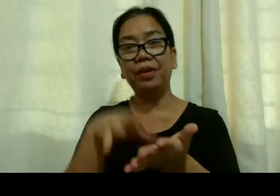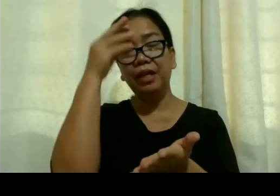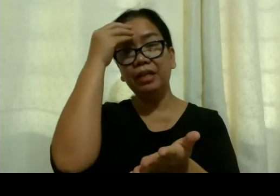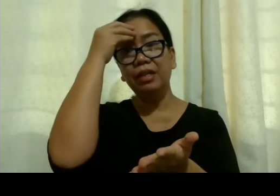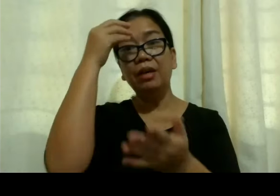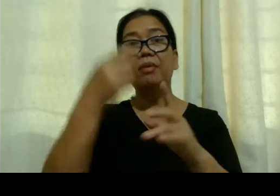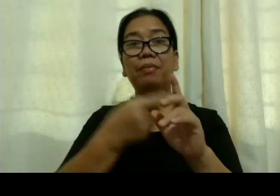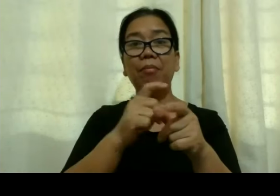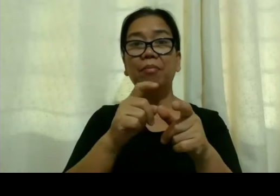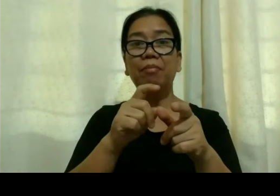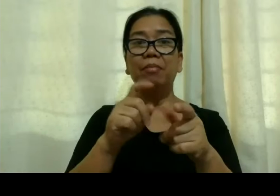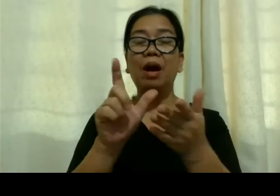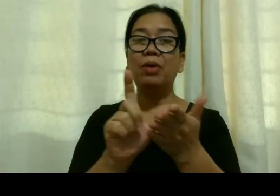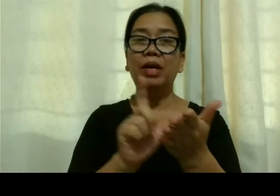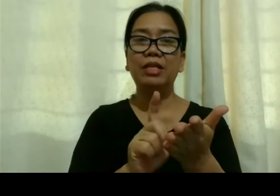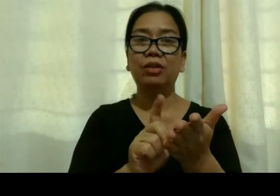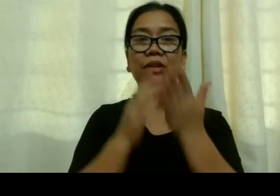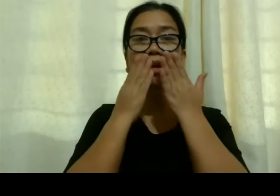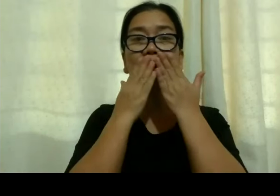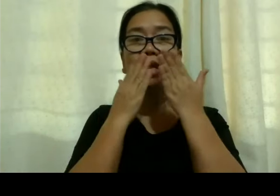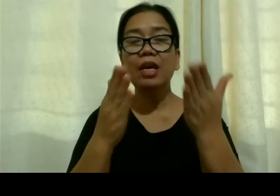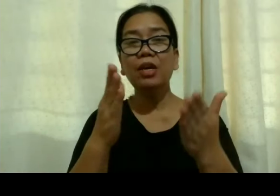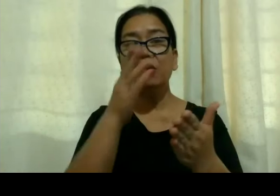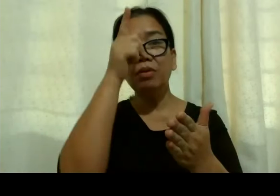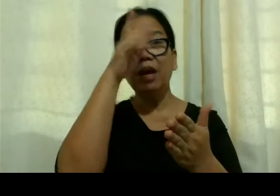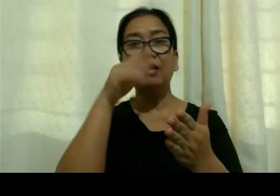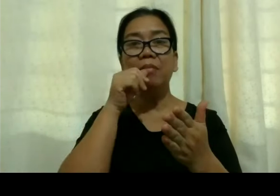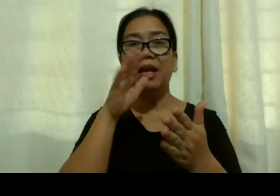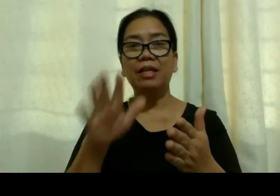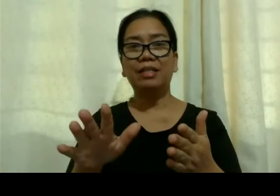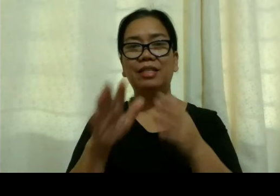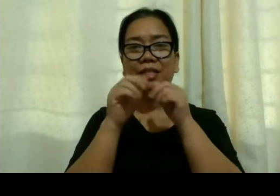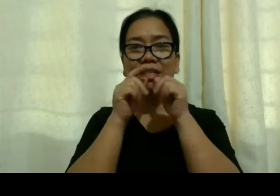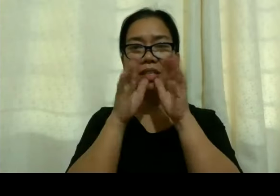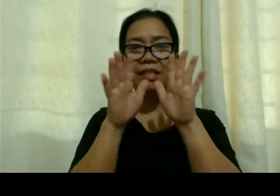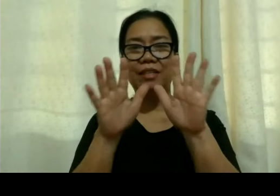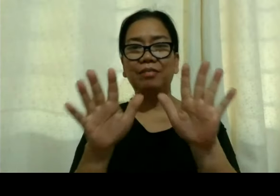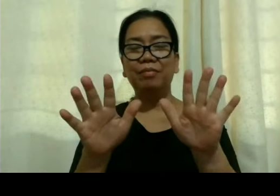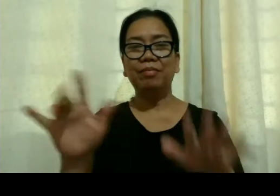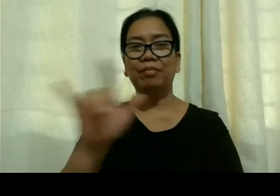have learned from our lesson. Thank you. God bless.